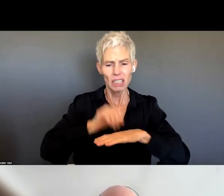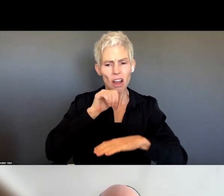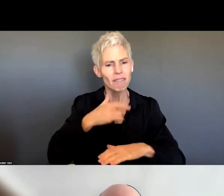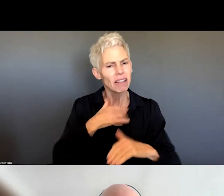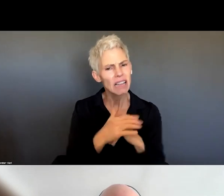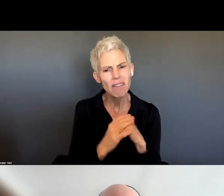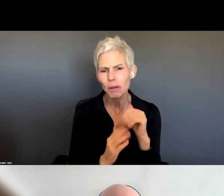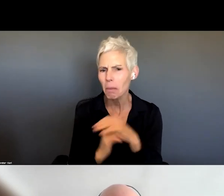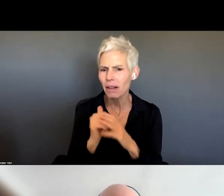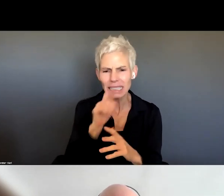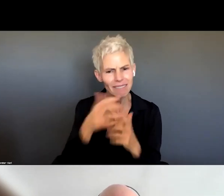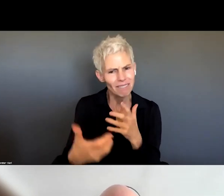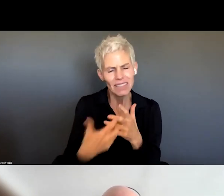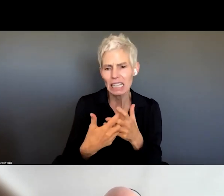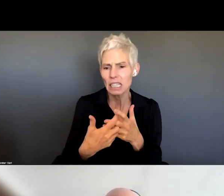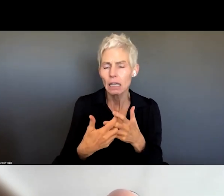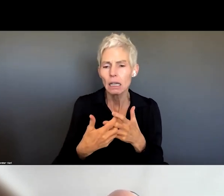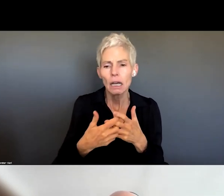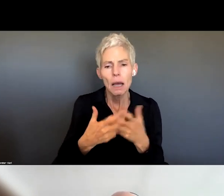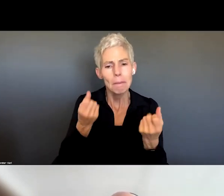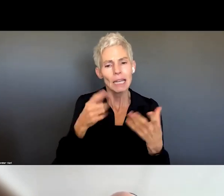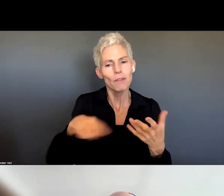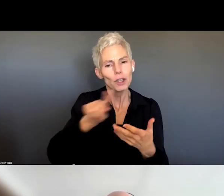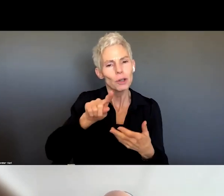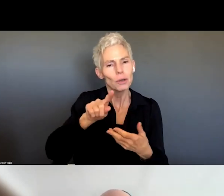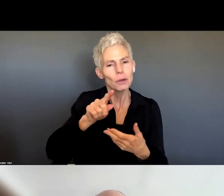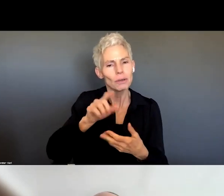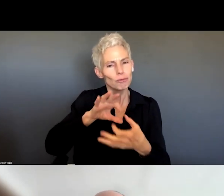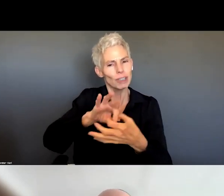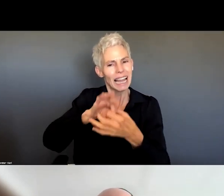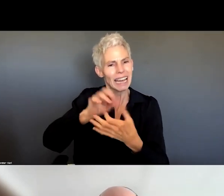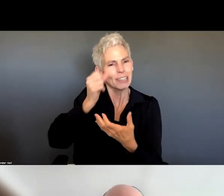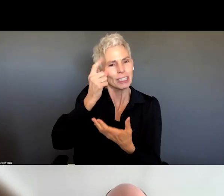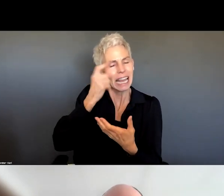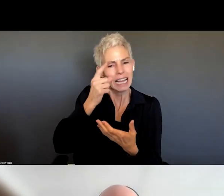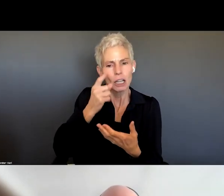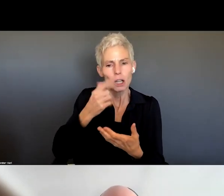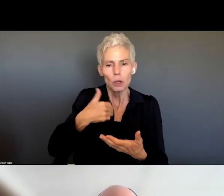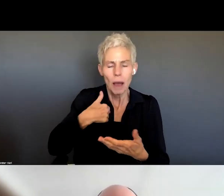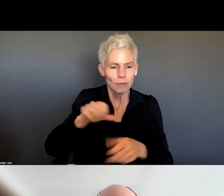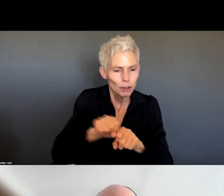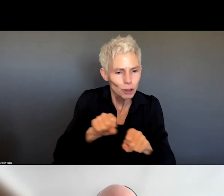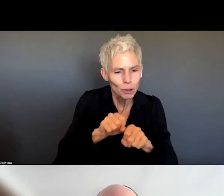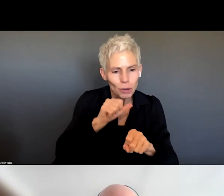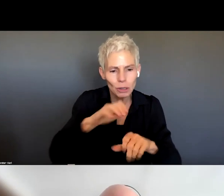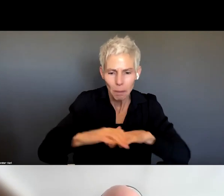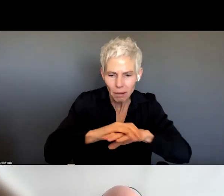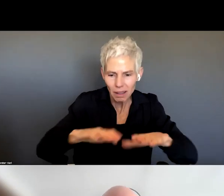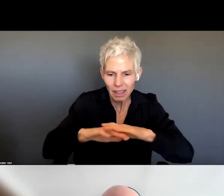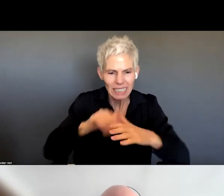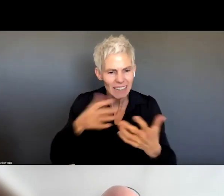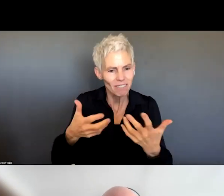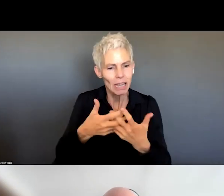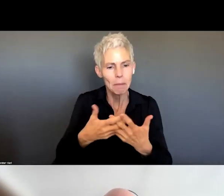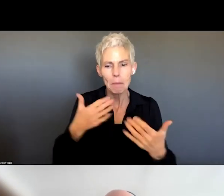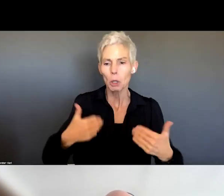experience. I'm sure many of you can relate to having a pair of shoes that don't fit, whether it was when you were young and growing